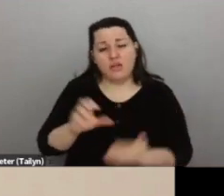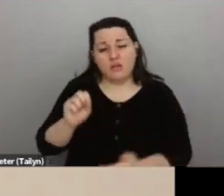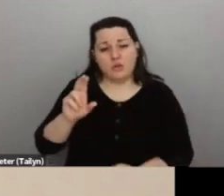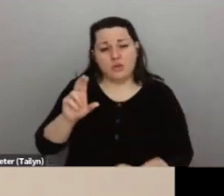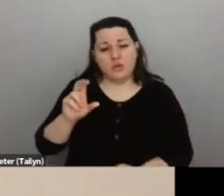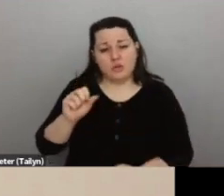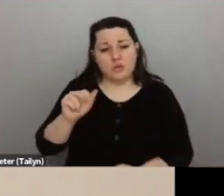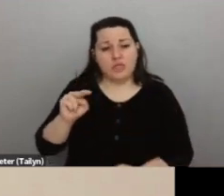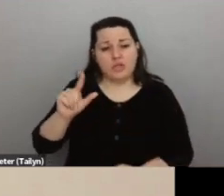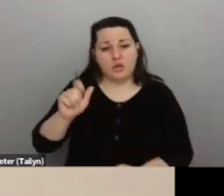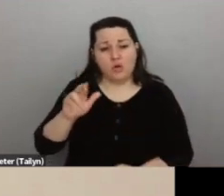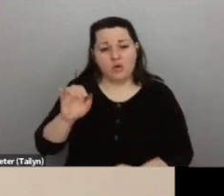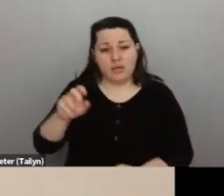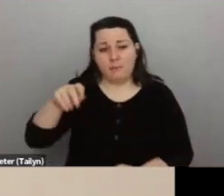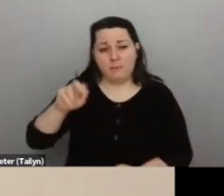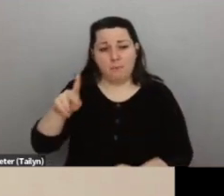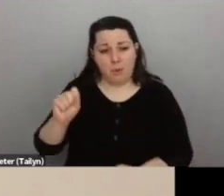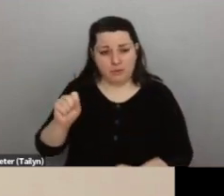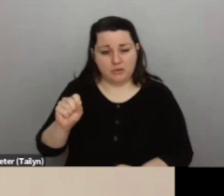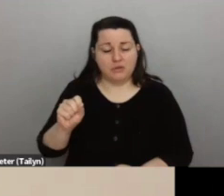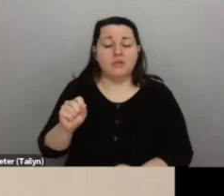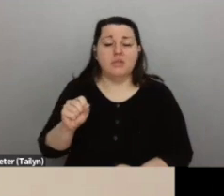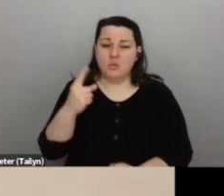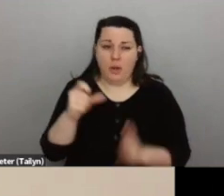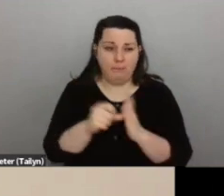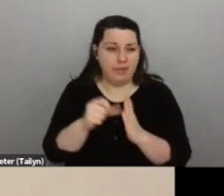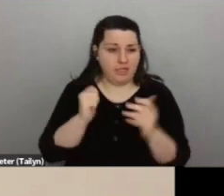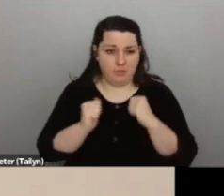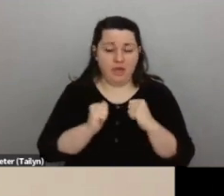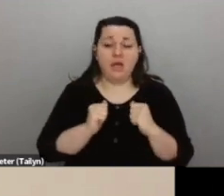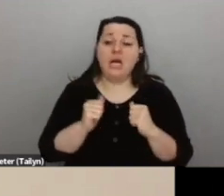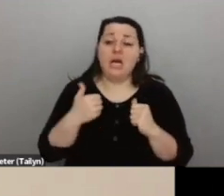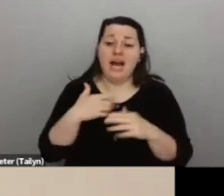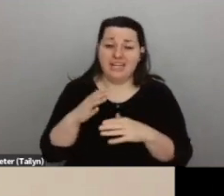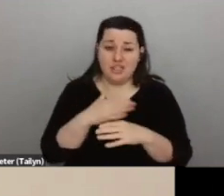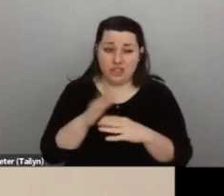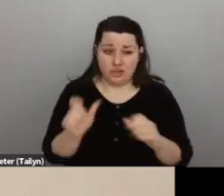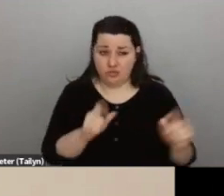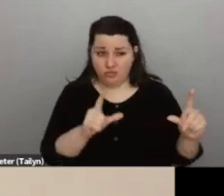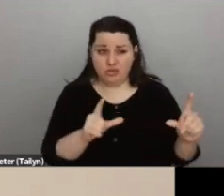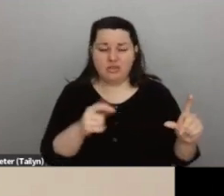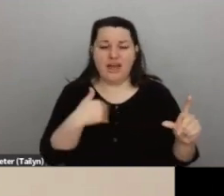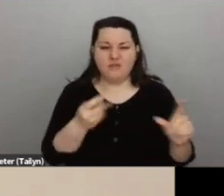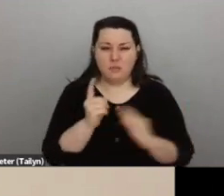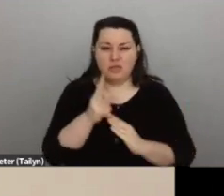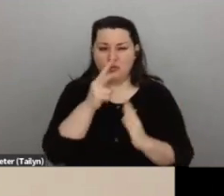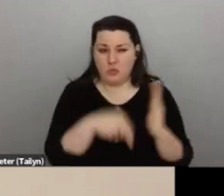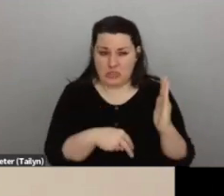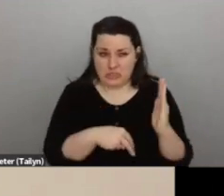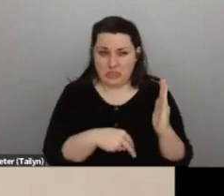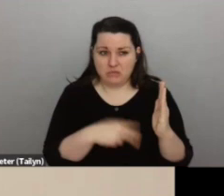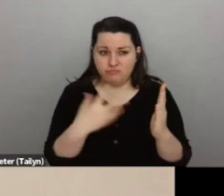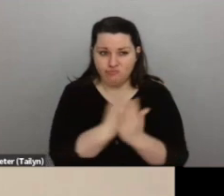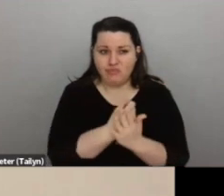And once I share my screen, you will have at least a few minutes to read it. But if you need